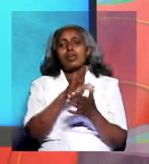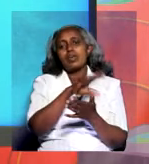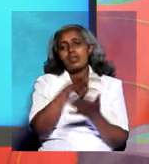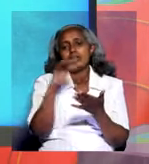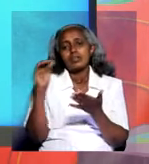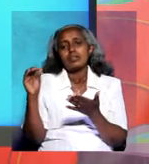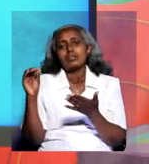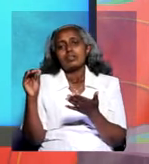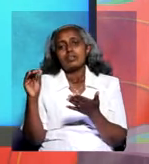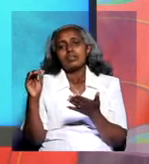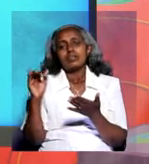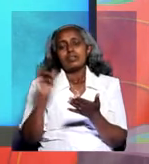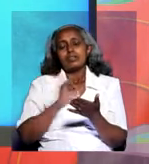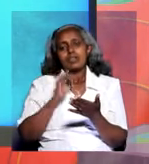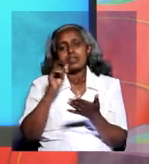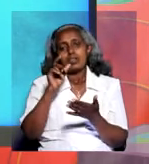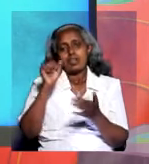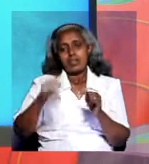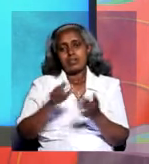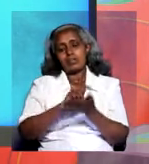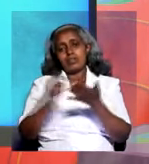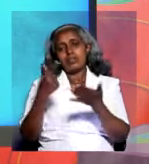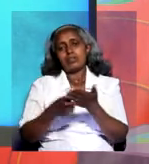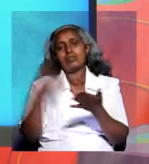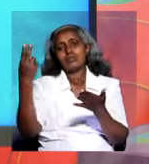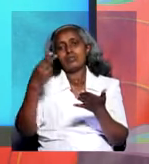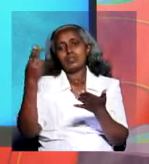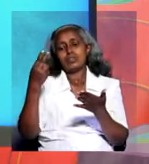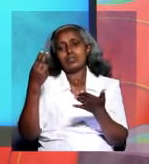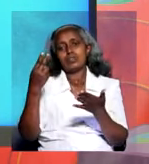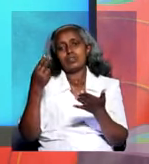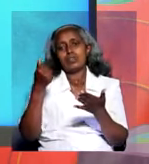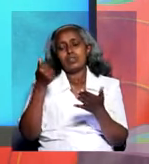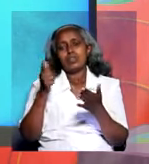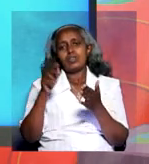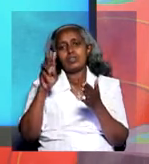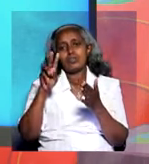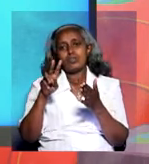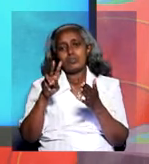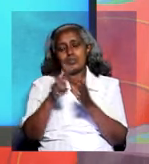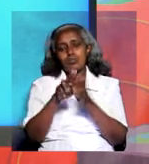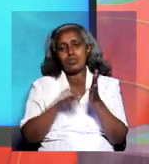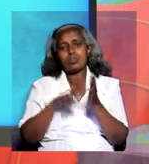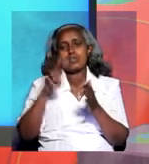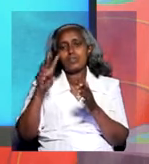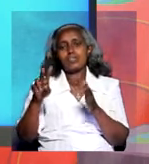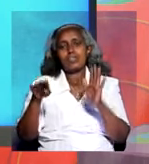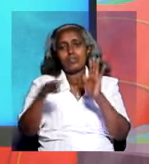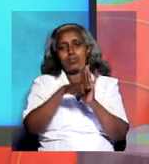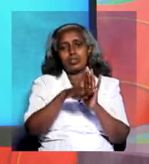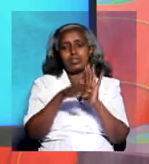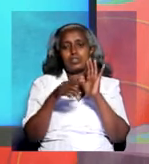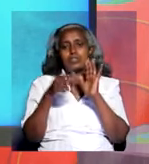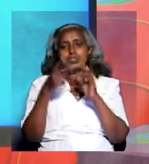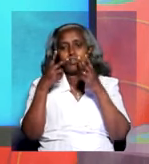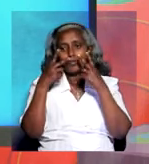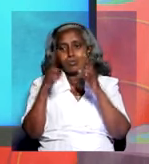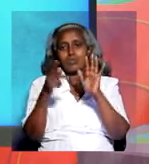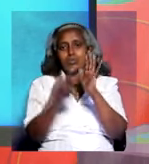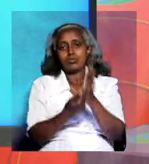and I can write this using a unit vector representation. Look, this one.